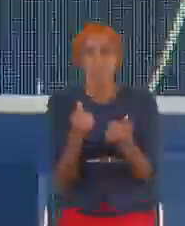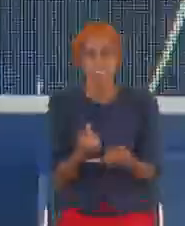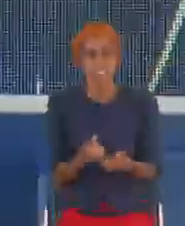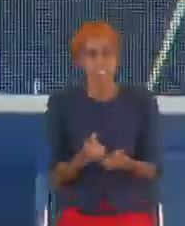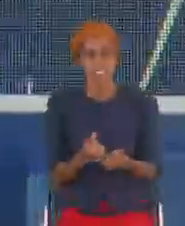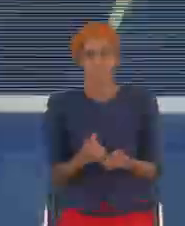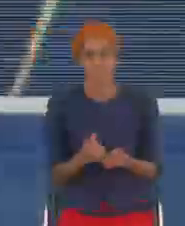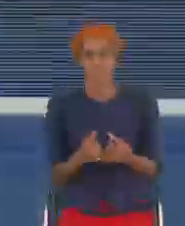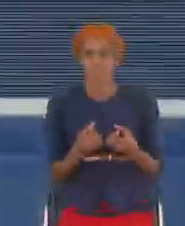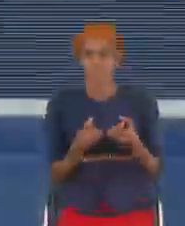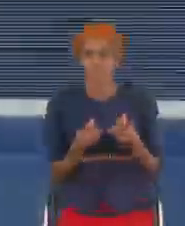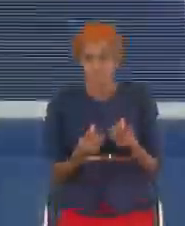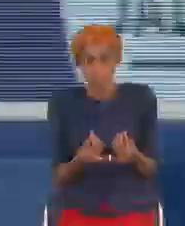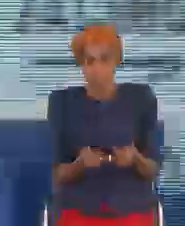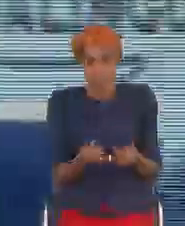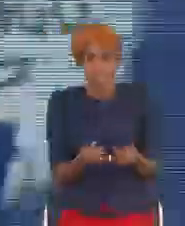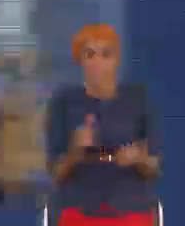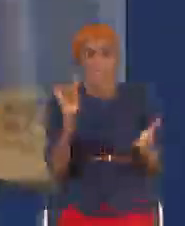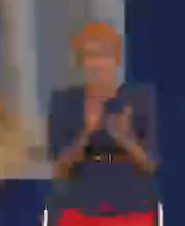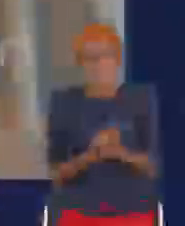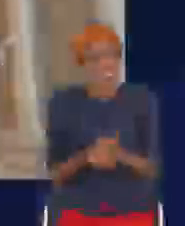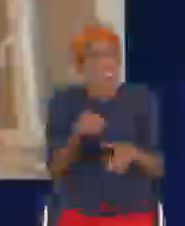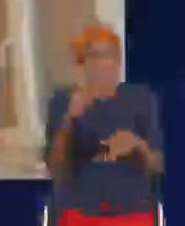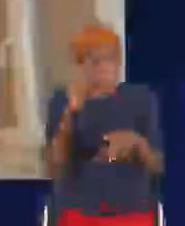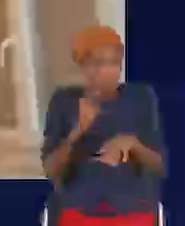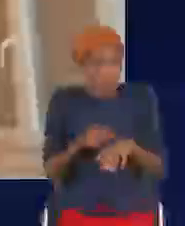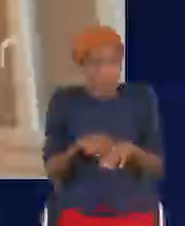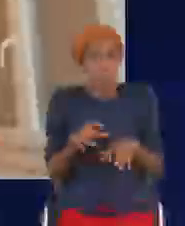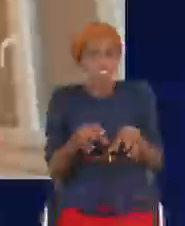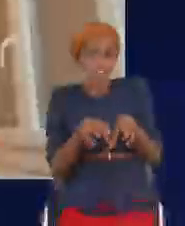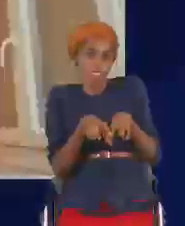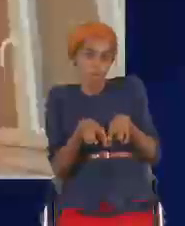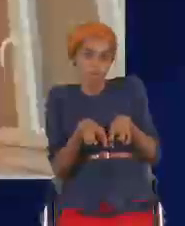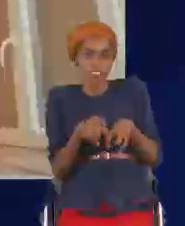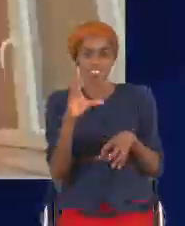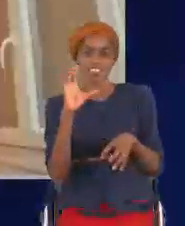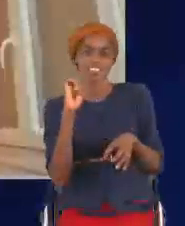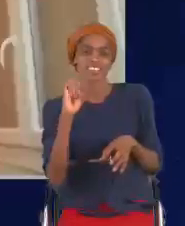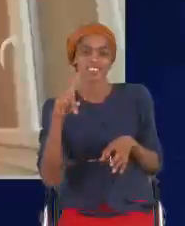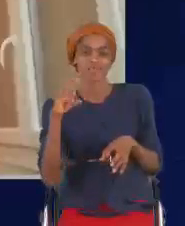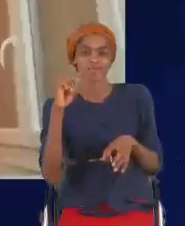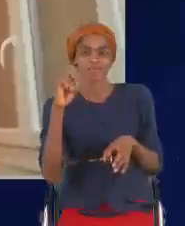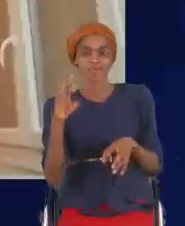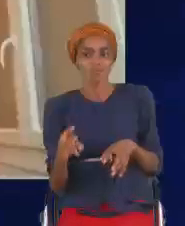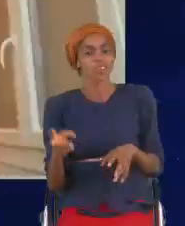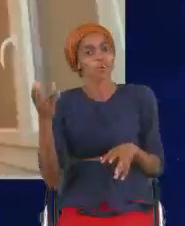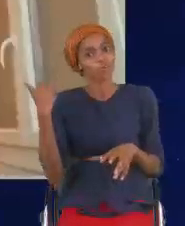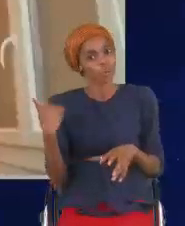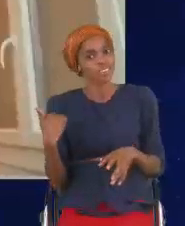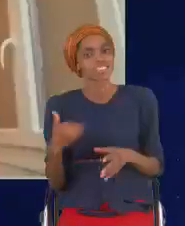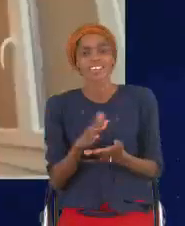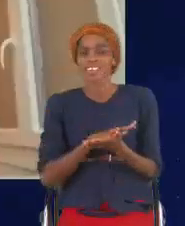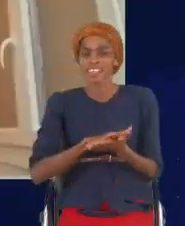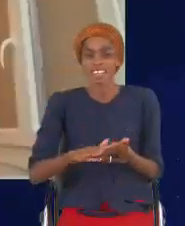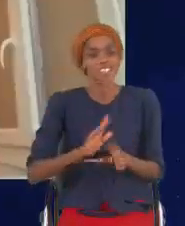instantaneously, that very moment, the leprosy was cleansed. All the things that